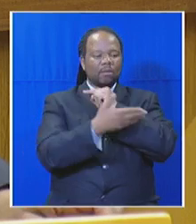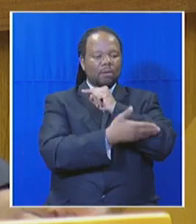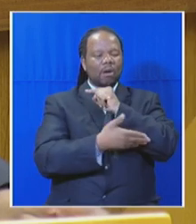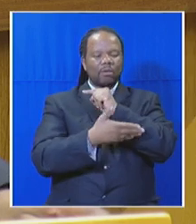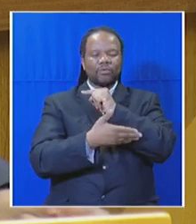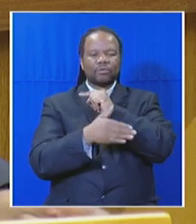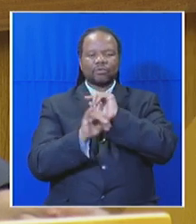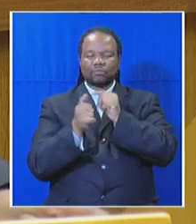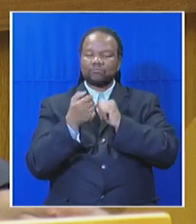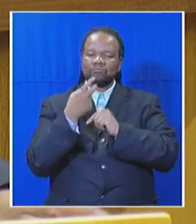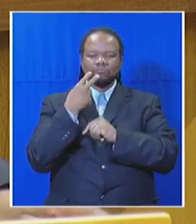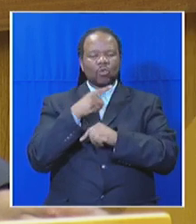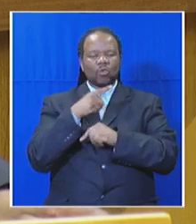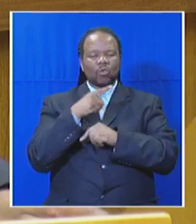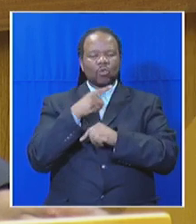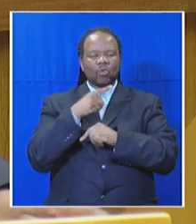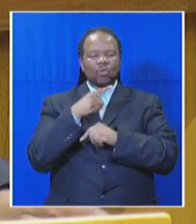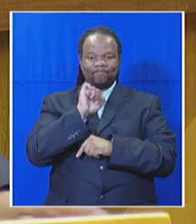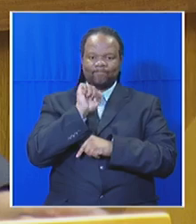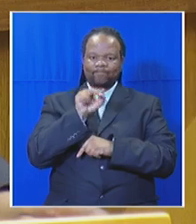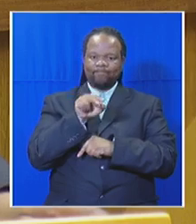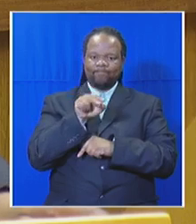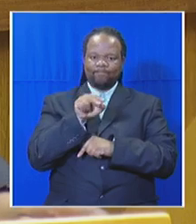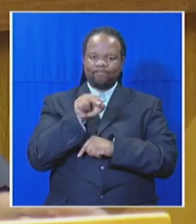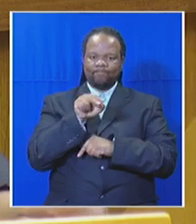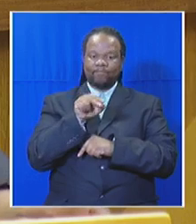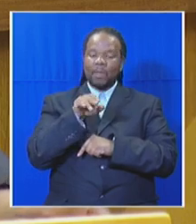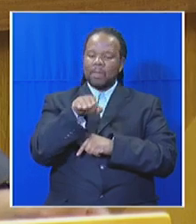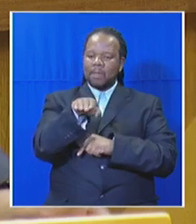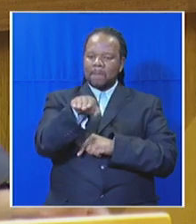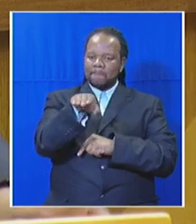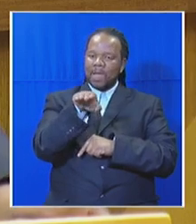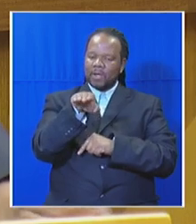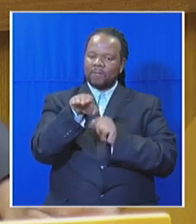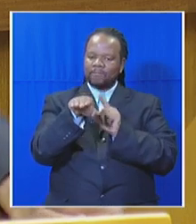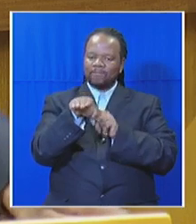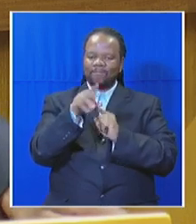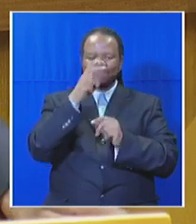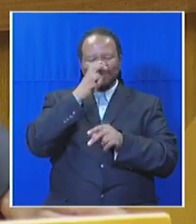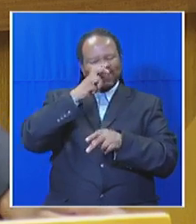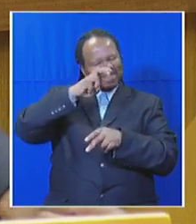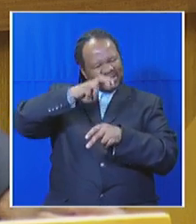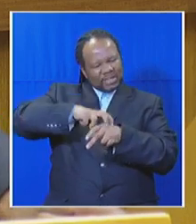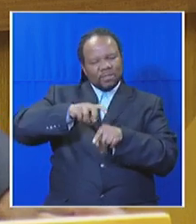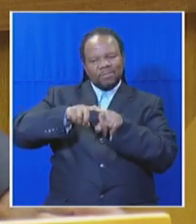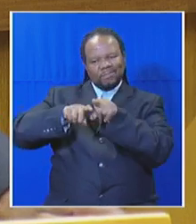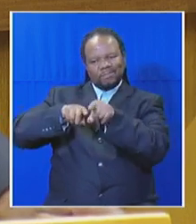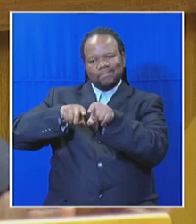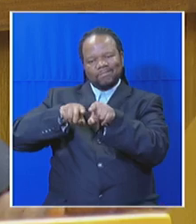who saw the need that there must be a bank that focuses